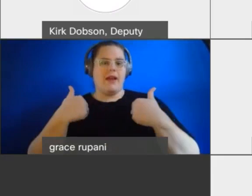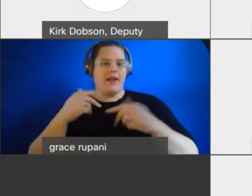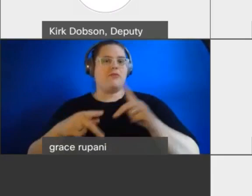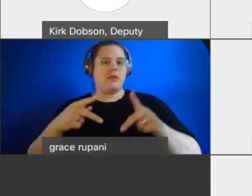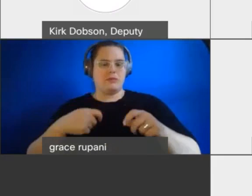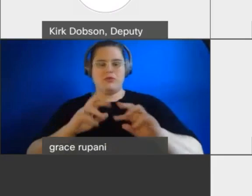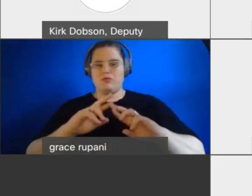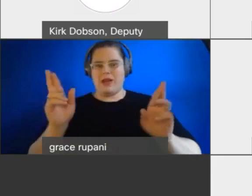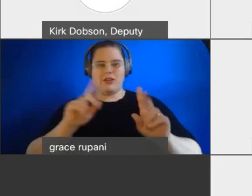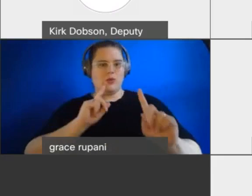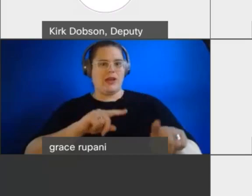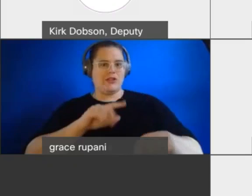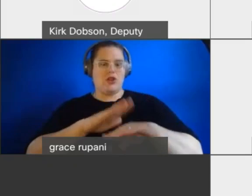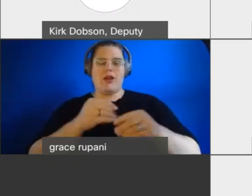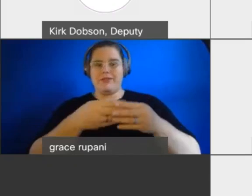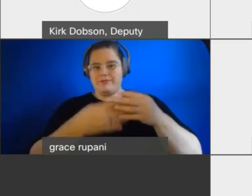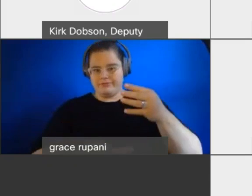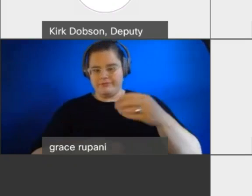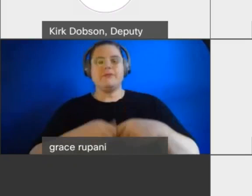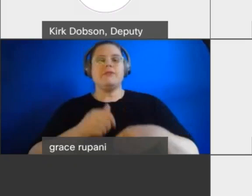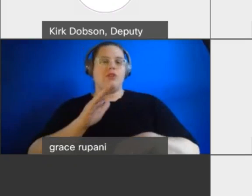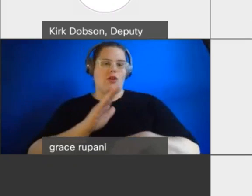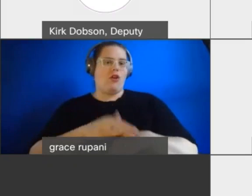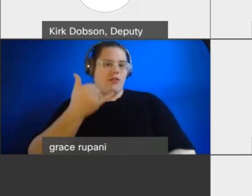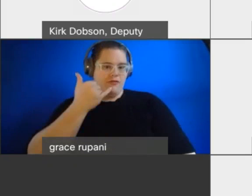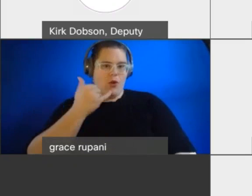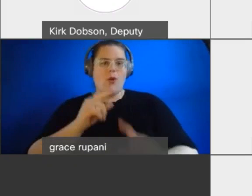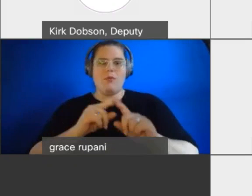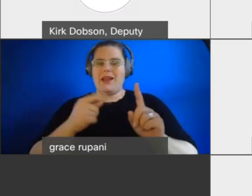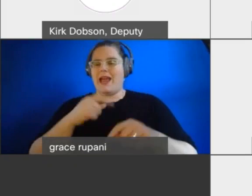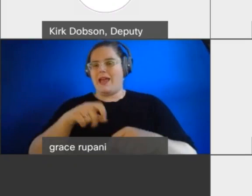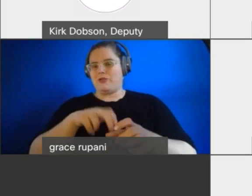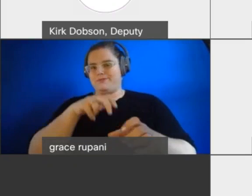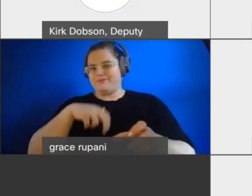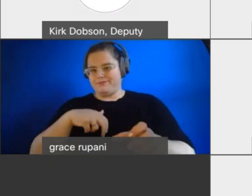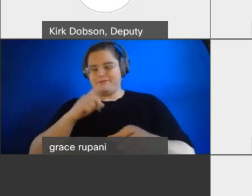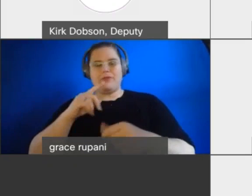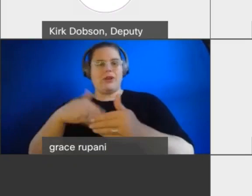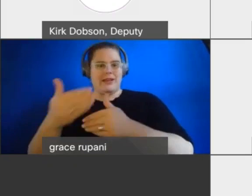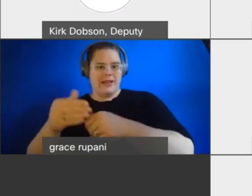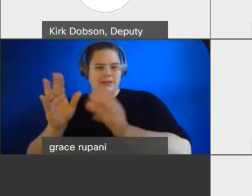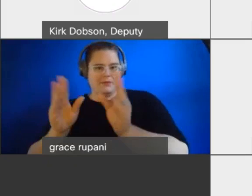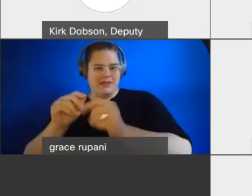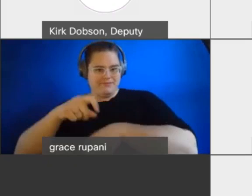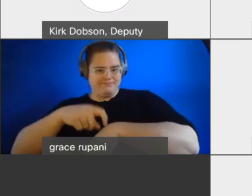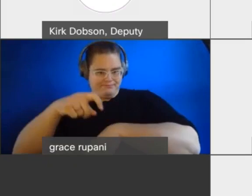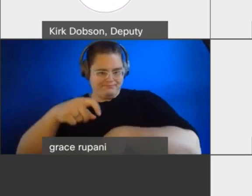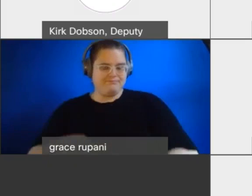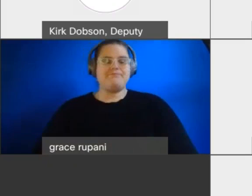really need to be on time for my next meeting. Um, and as we're talking about